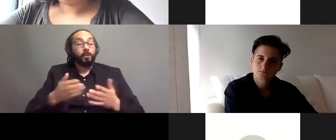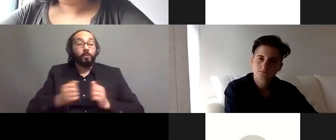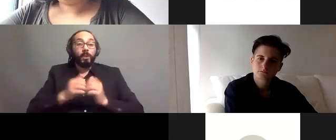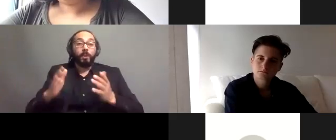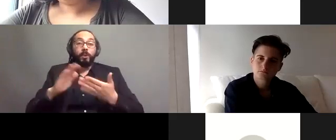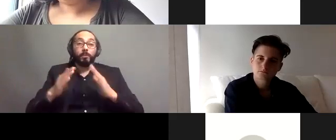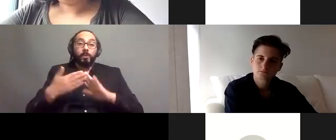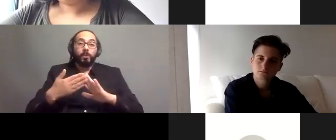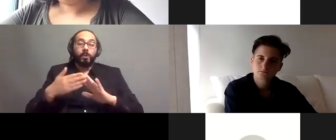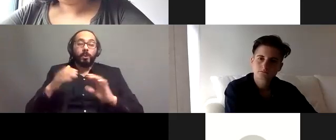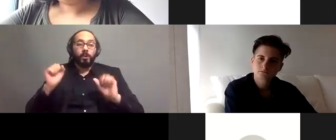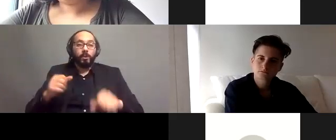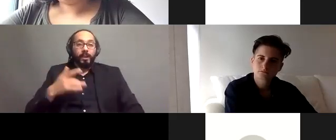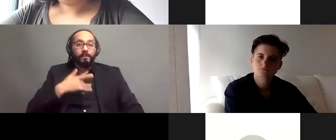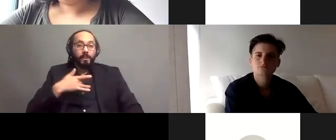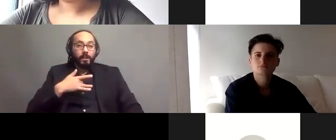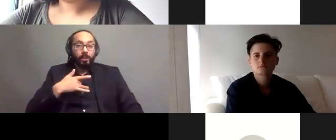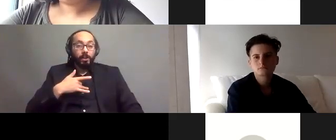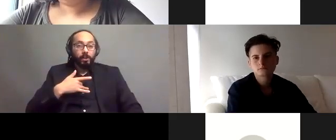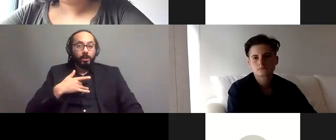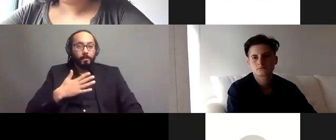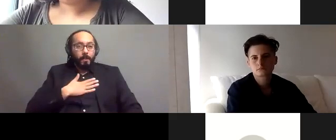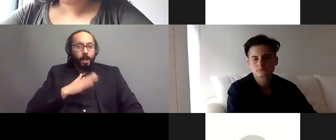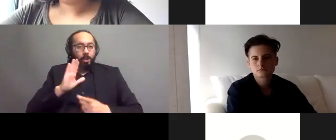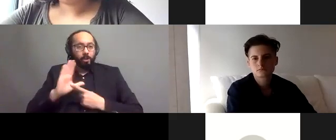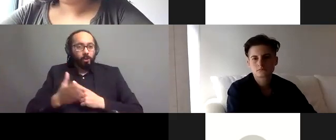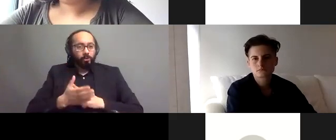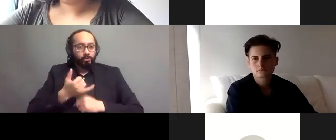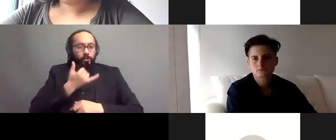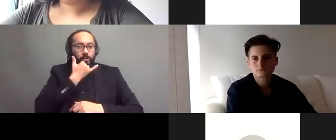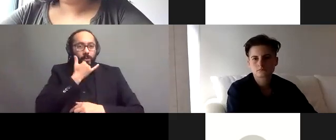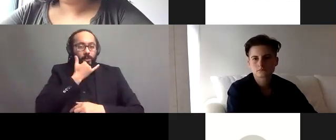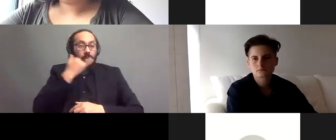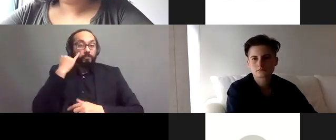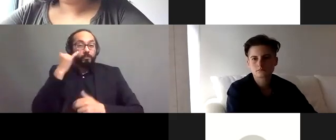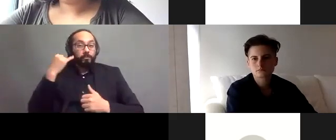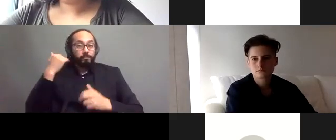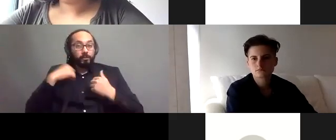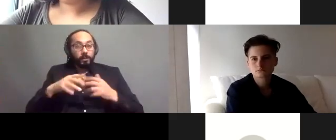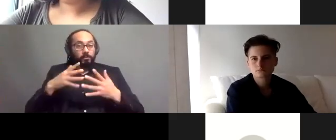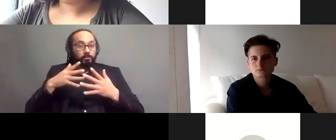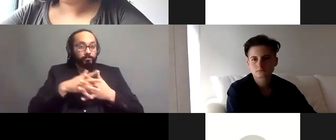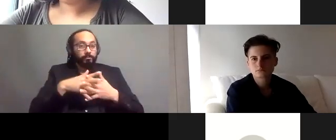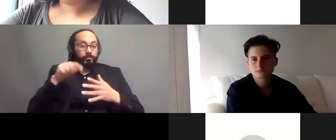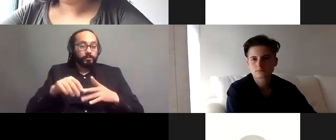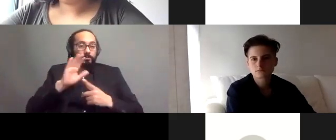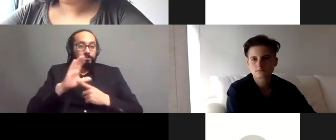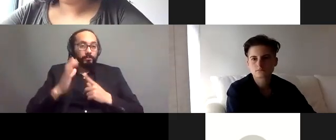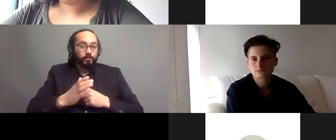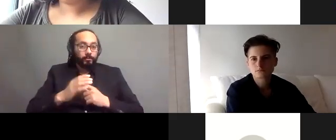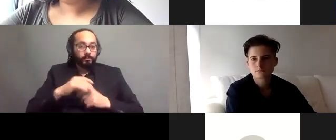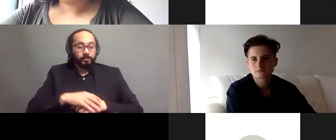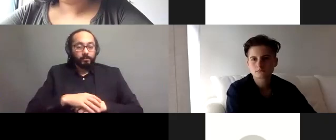you can easily think your culture is wrong. When you're trying to integrate into this culture, when you're trying to, you know,